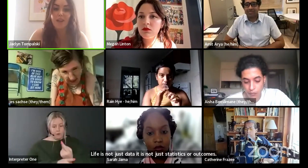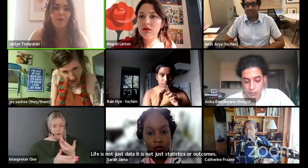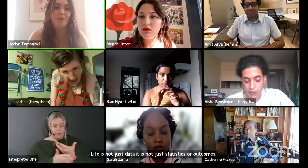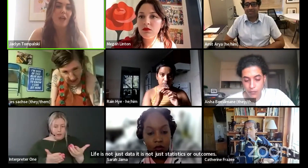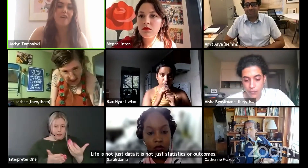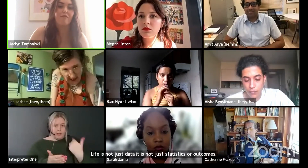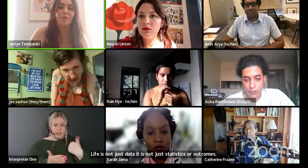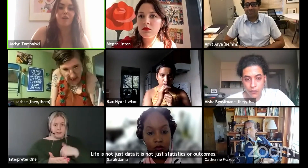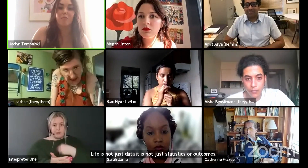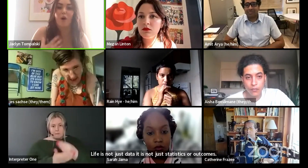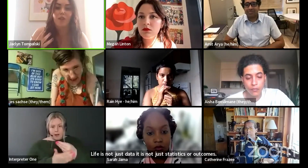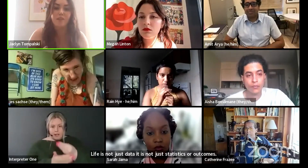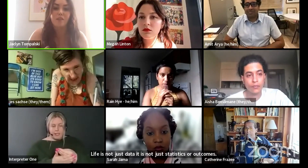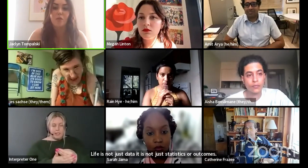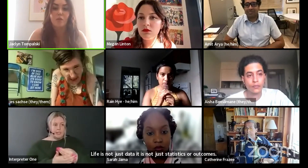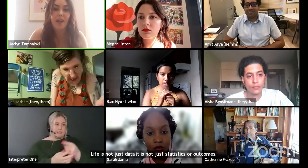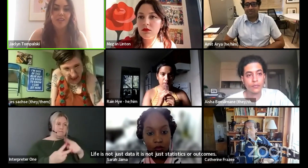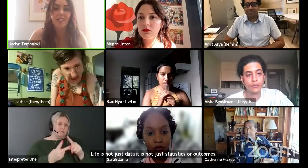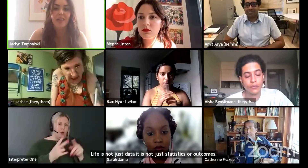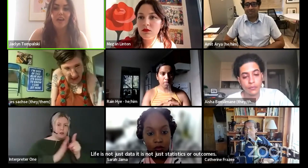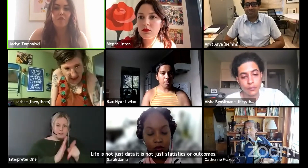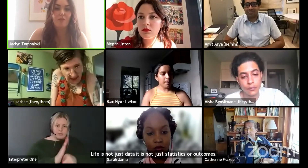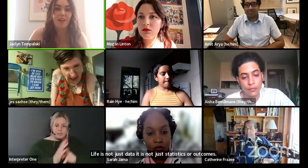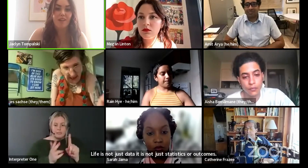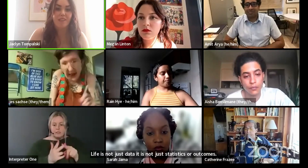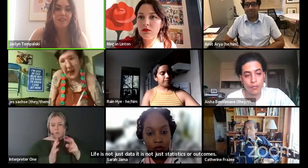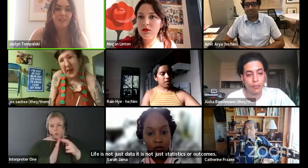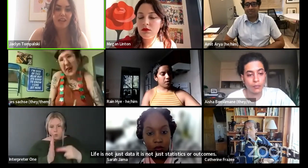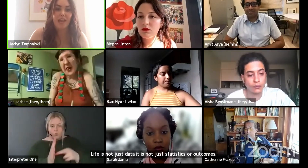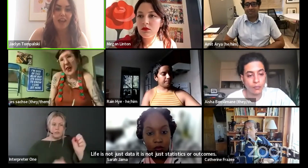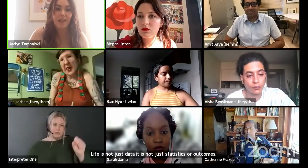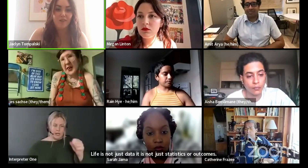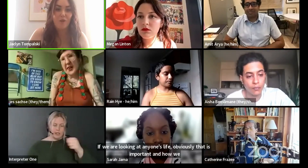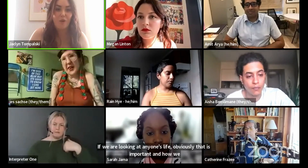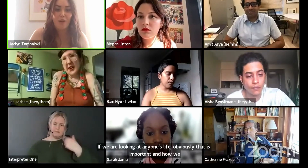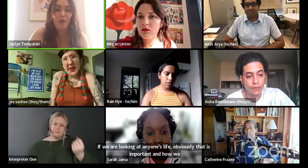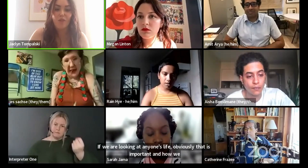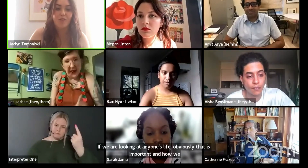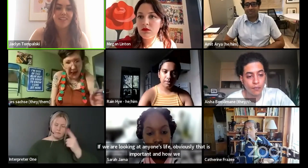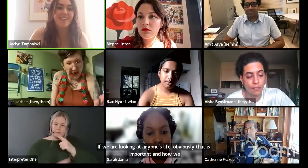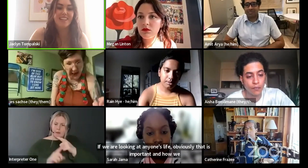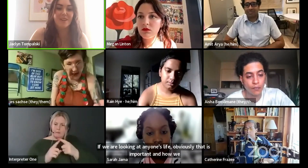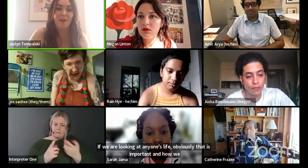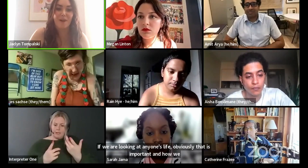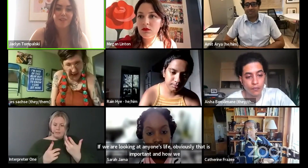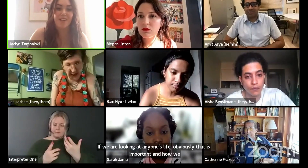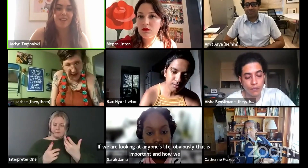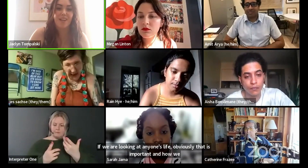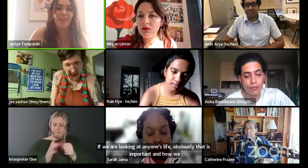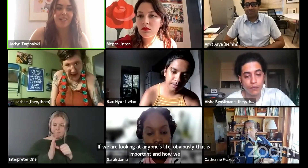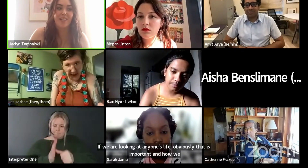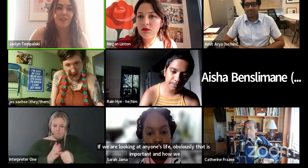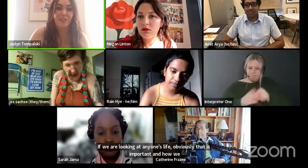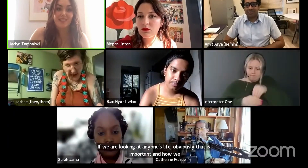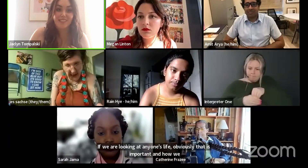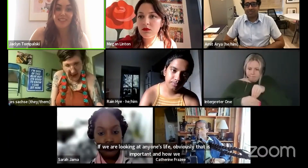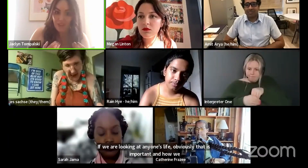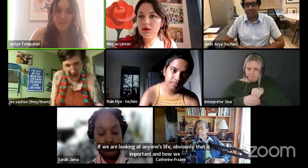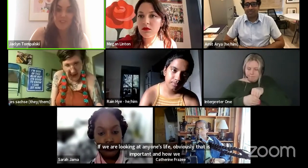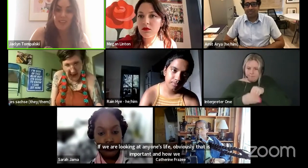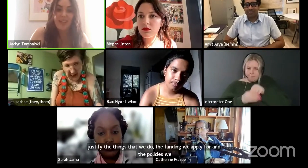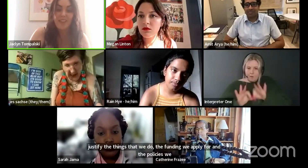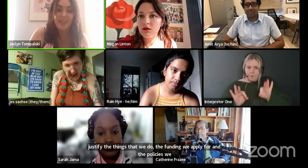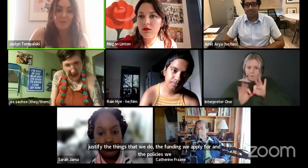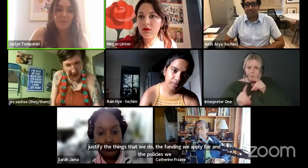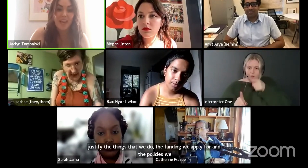the funding we apply for, the policies we write. But at its core, we also need to think about these,